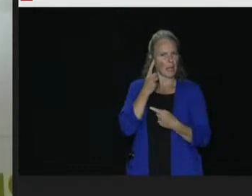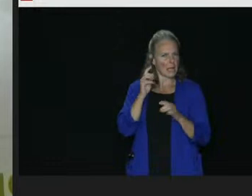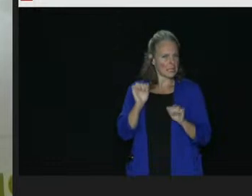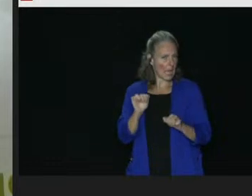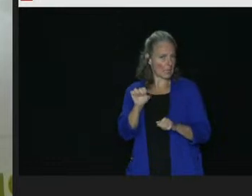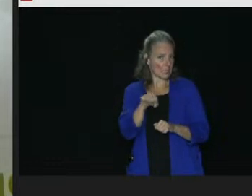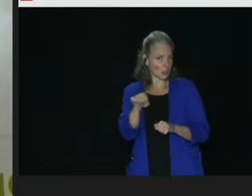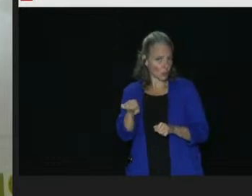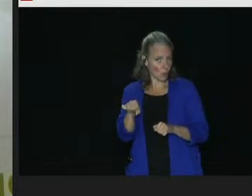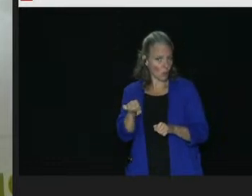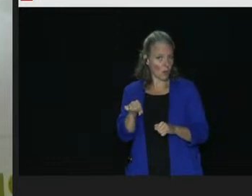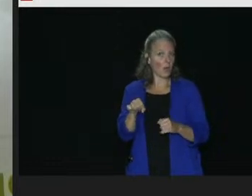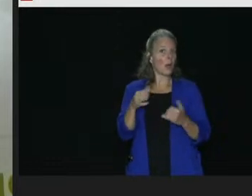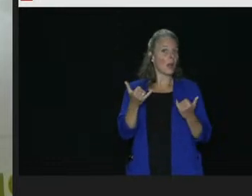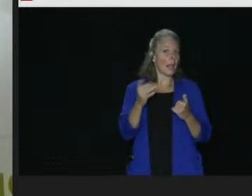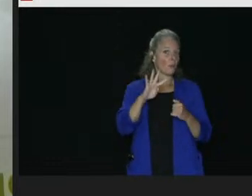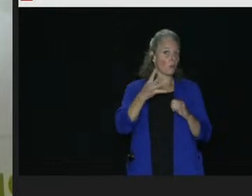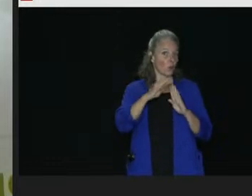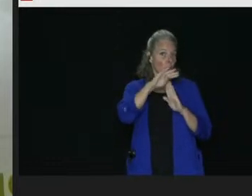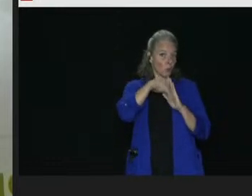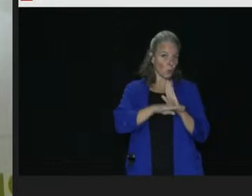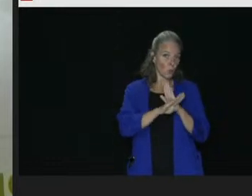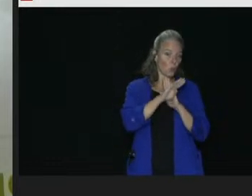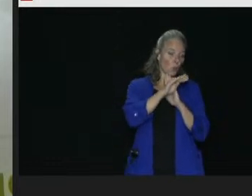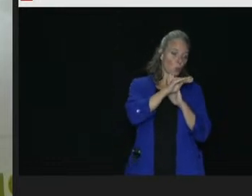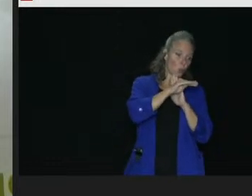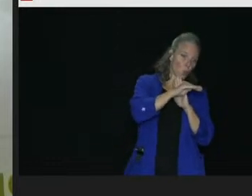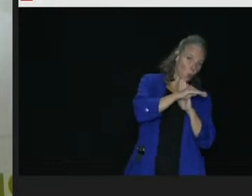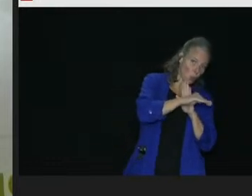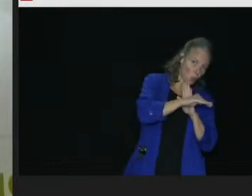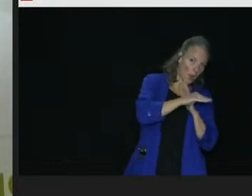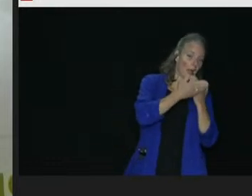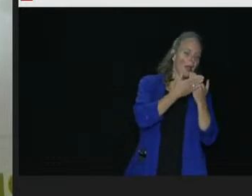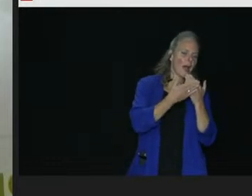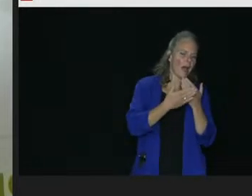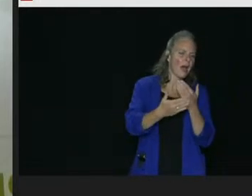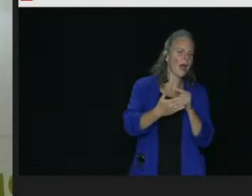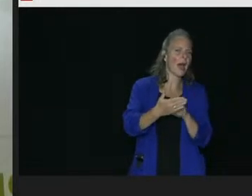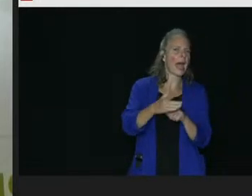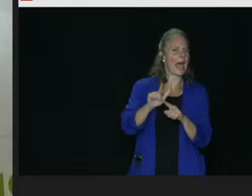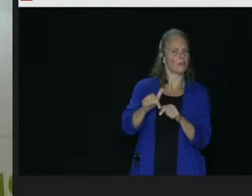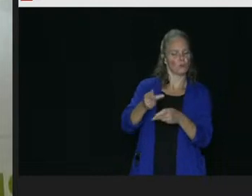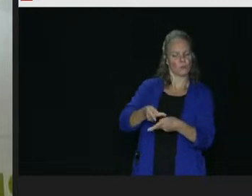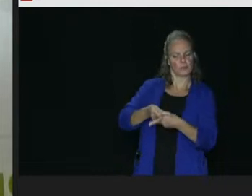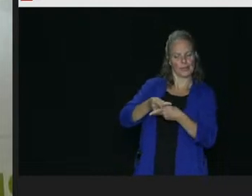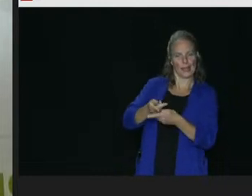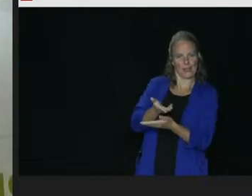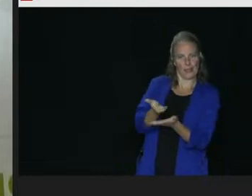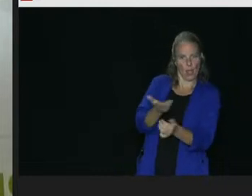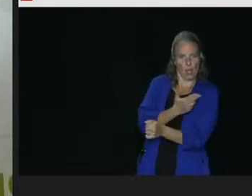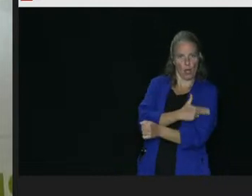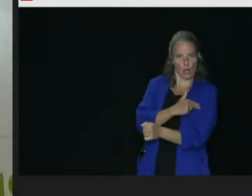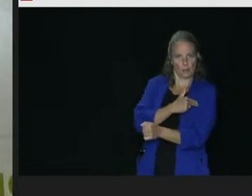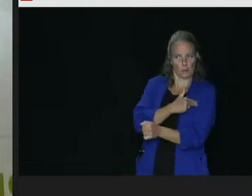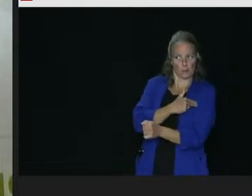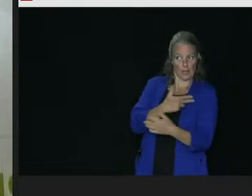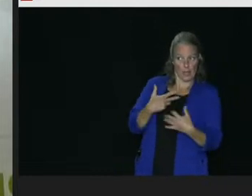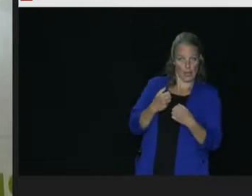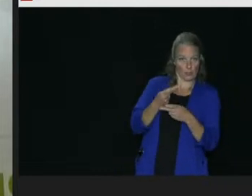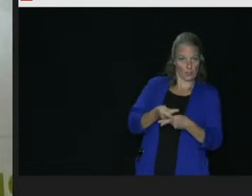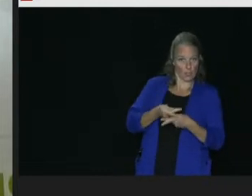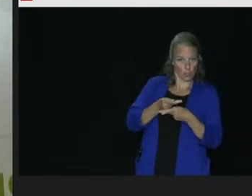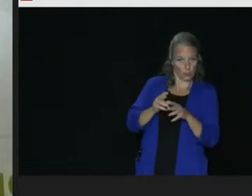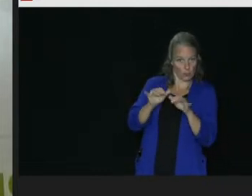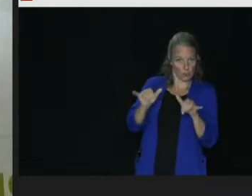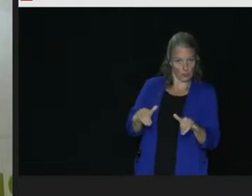and beyond is just how stretched the health system is, and that you've got